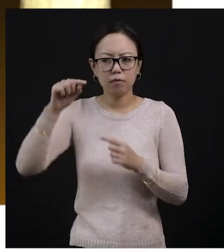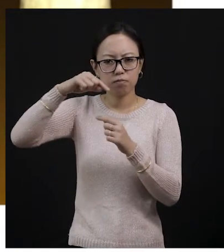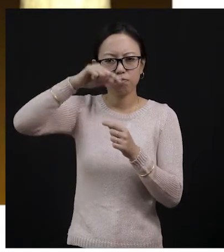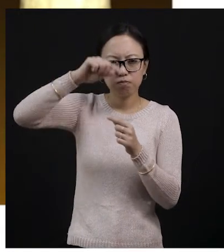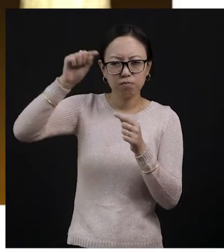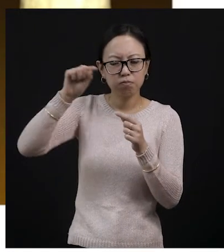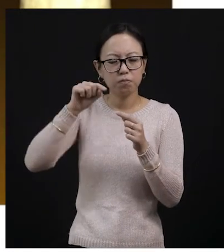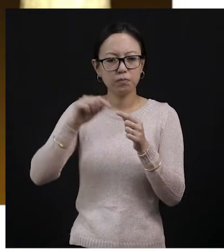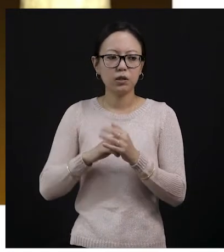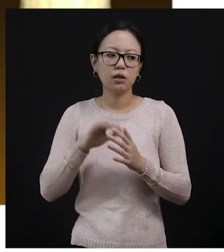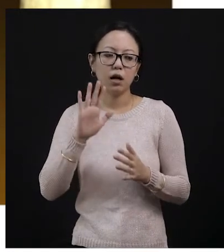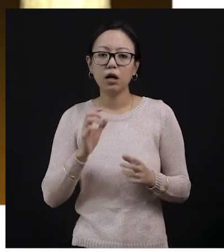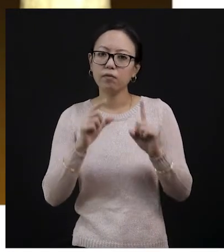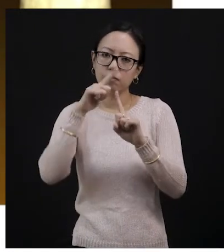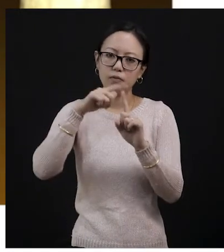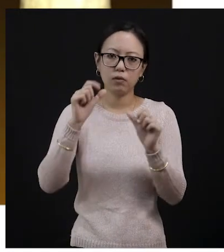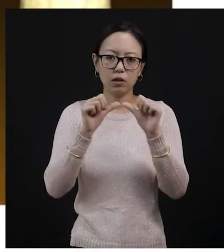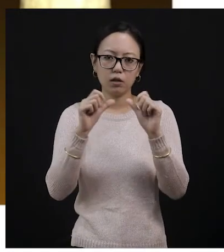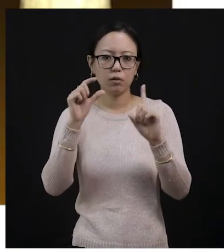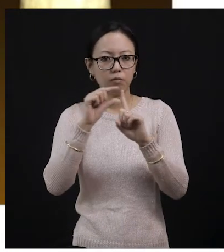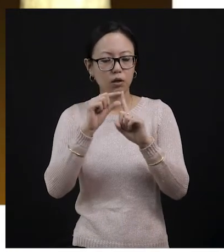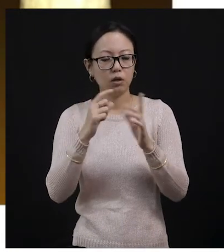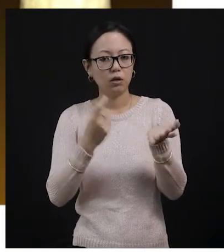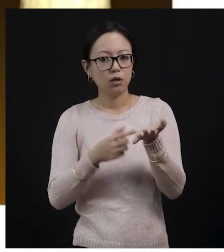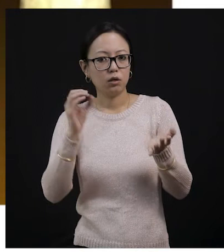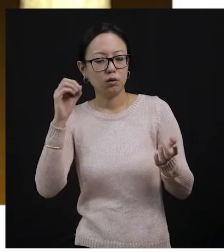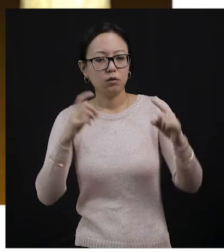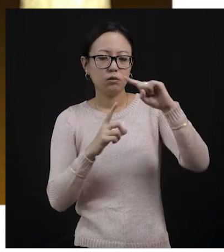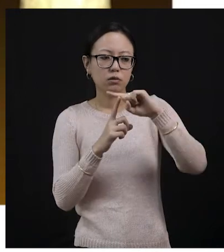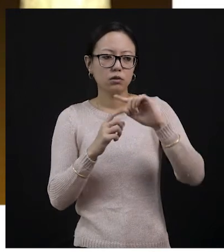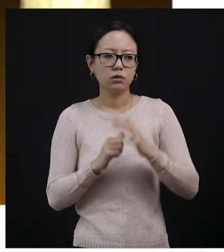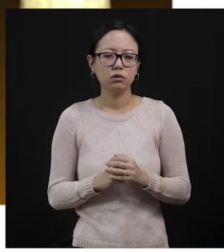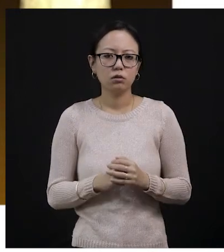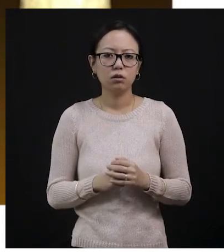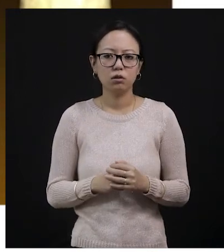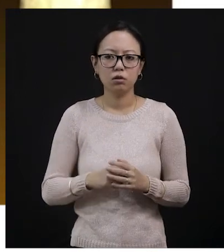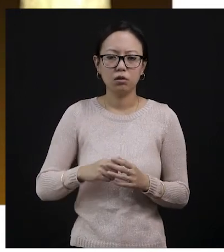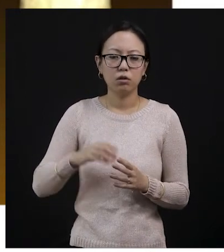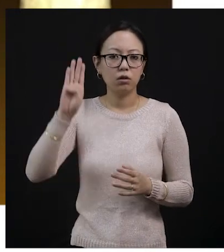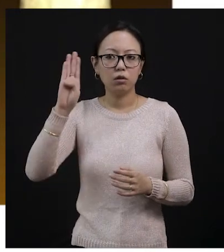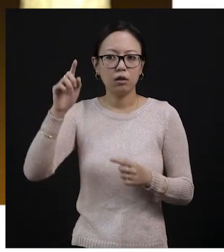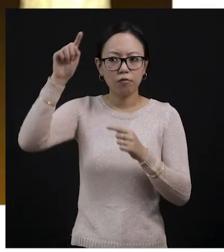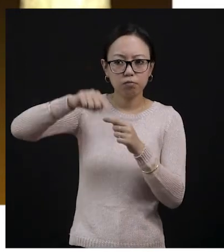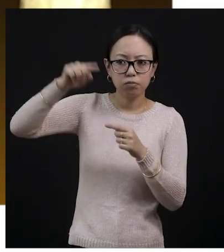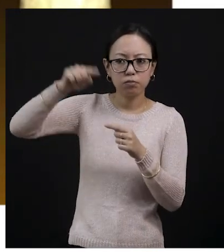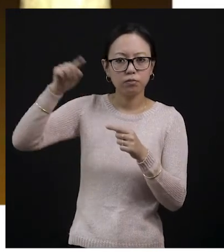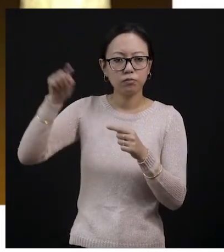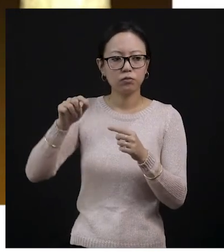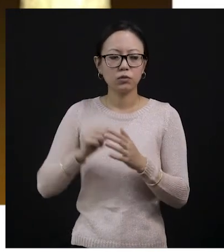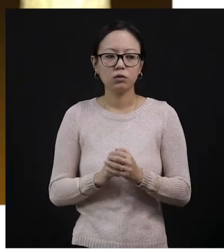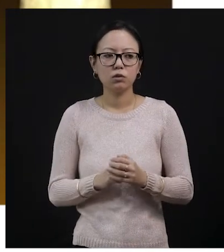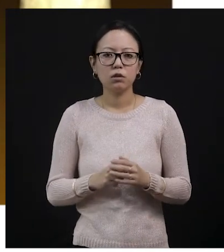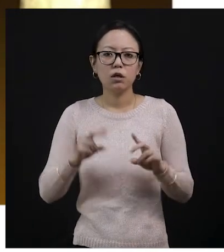system. So students, when you look at a plant, okay, it is still in the soil, okay? It is still in the soil, but can you tell